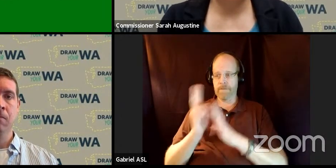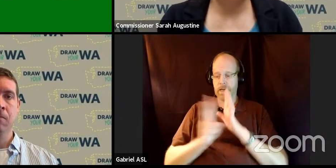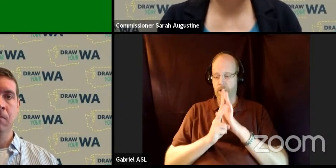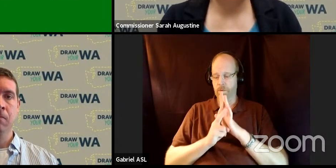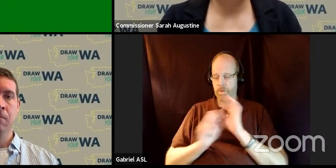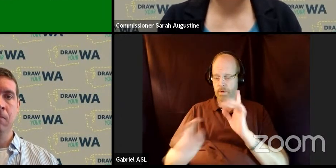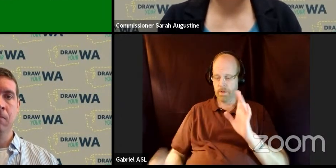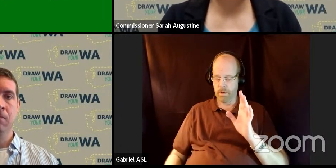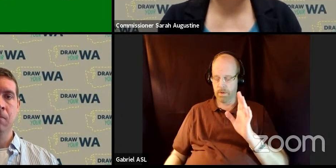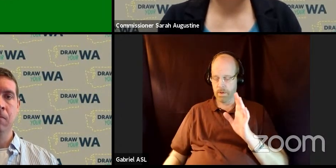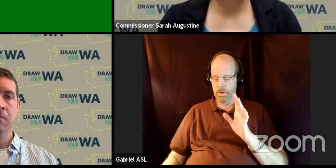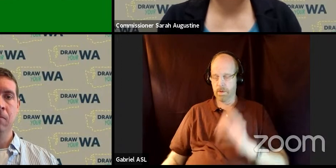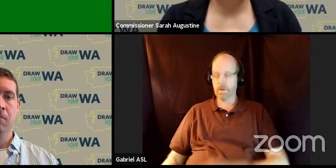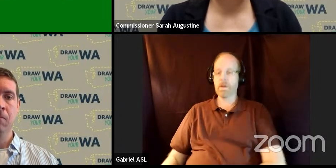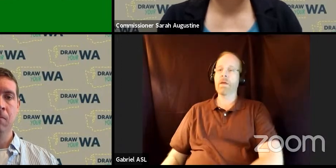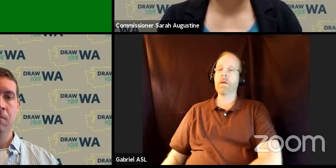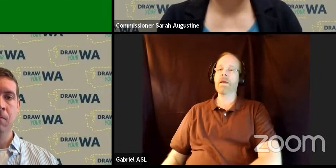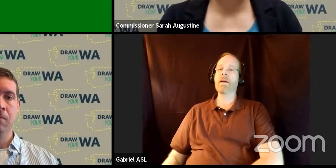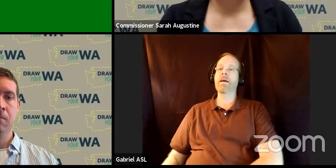Yes.